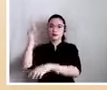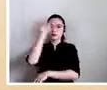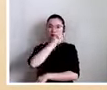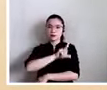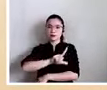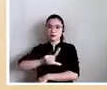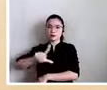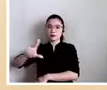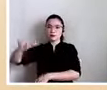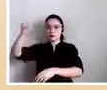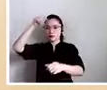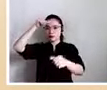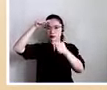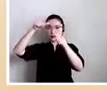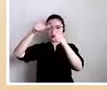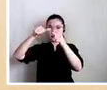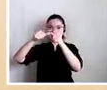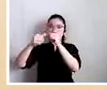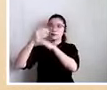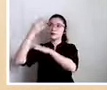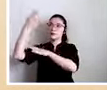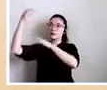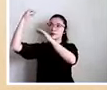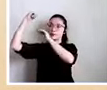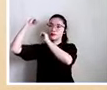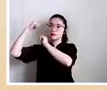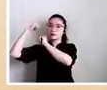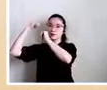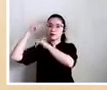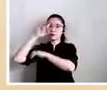remember his covenant